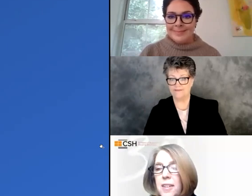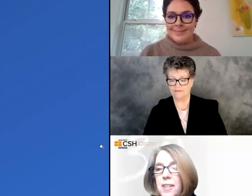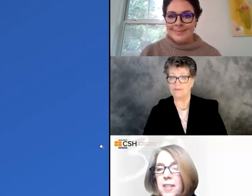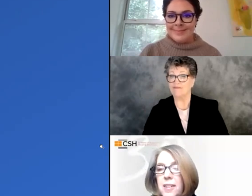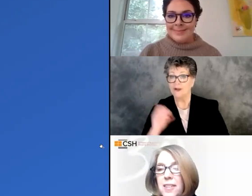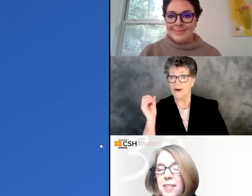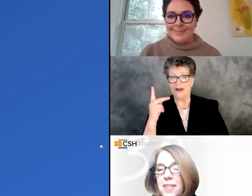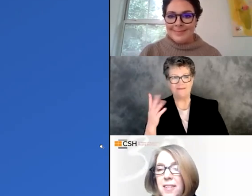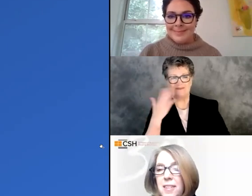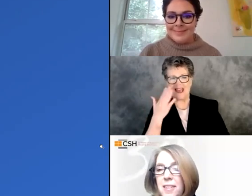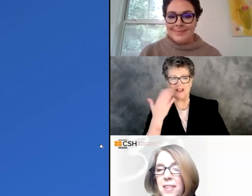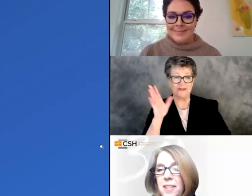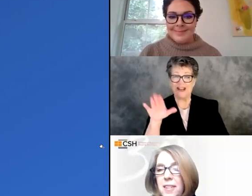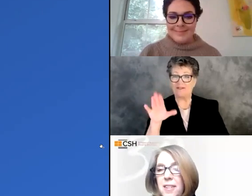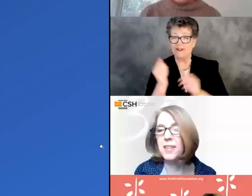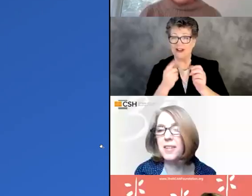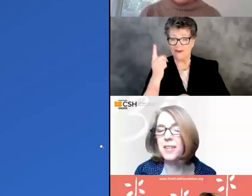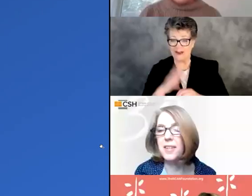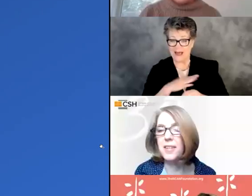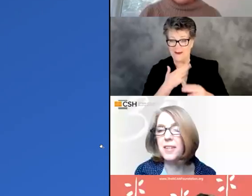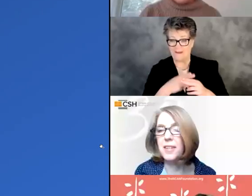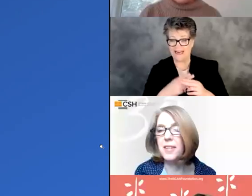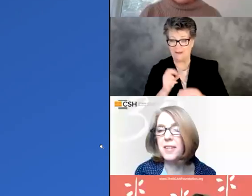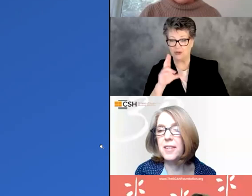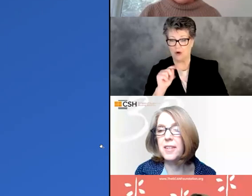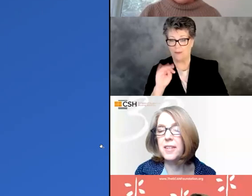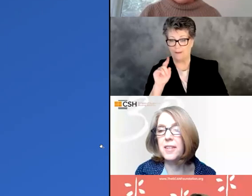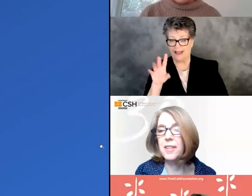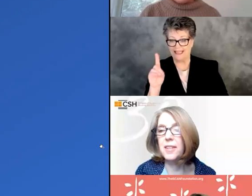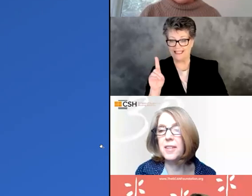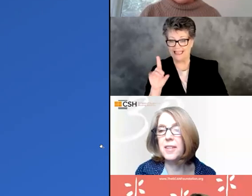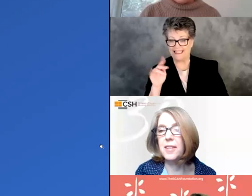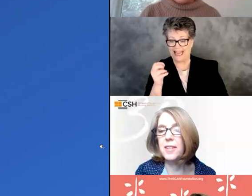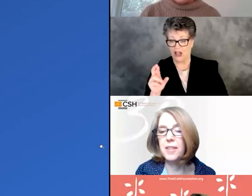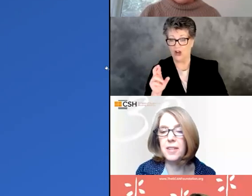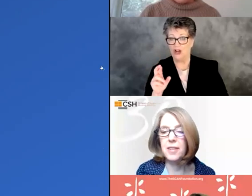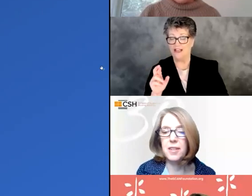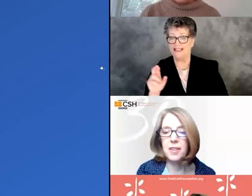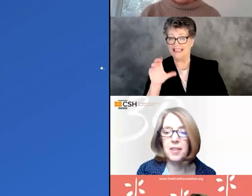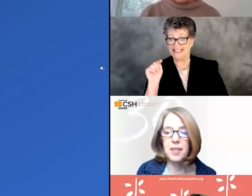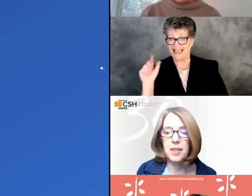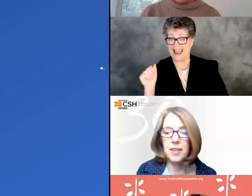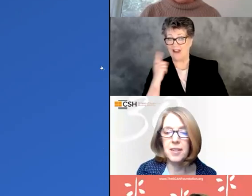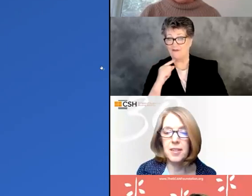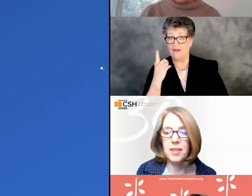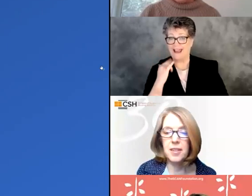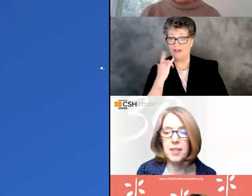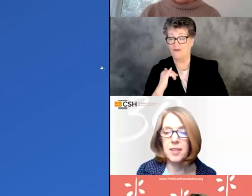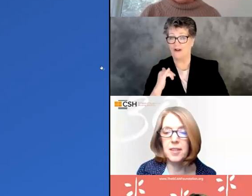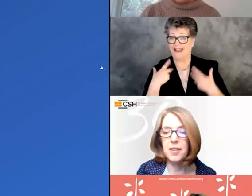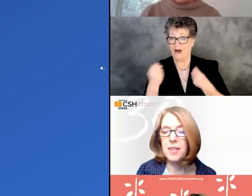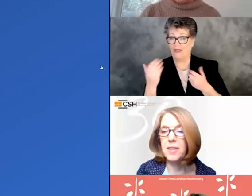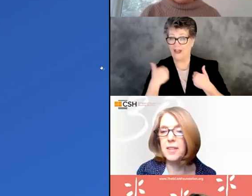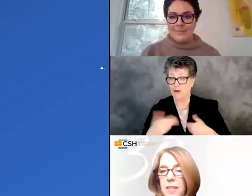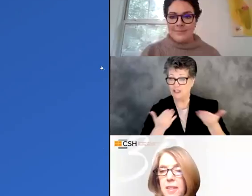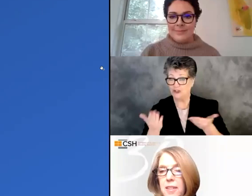Okay, thank you. Good afternoon to everybody. My name is Robert Mylan Taylor, the consumer advocate of the California Health and Human